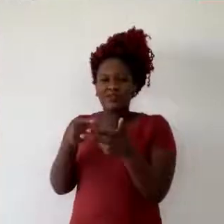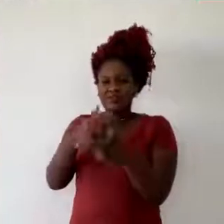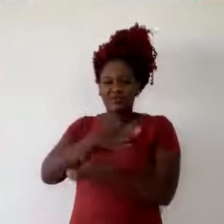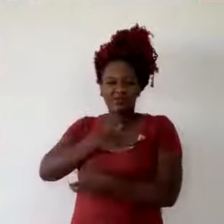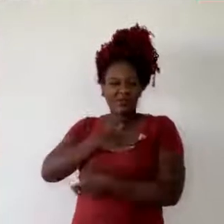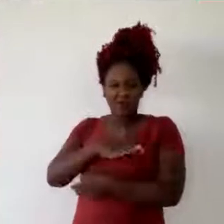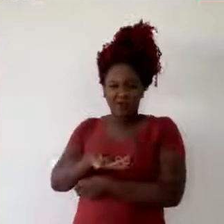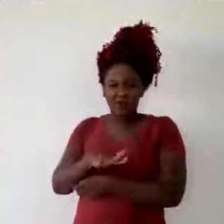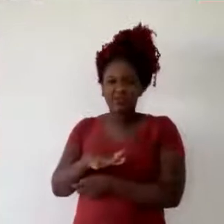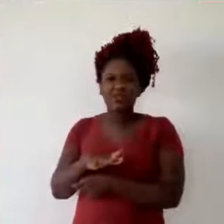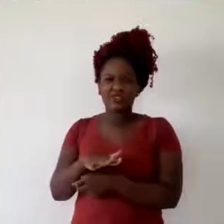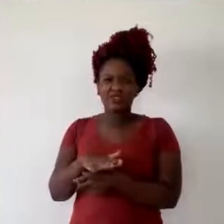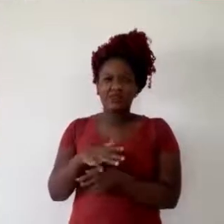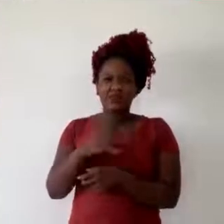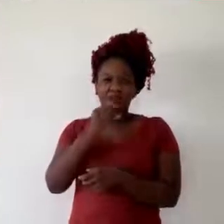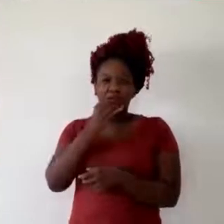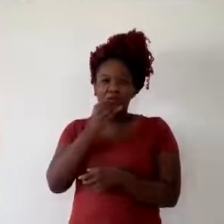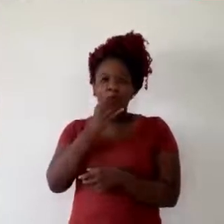protection. So